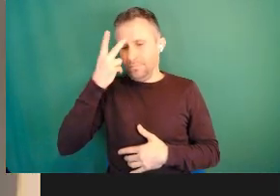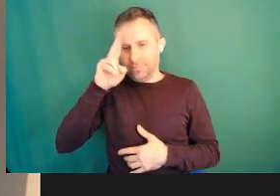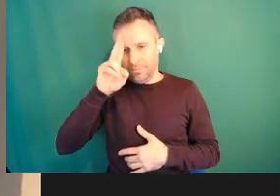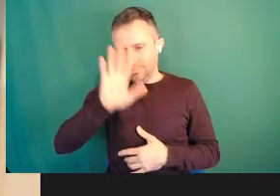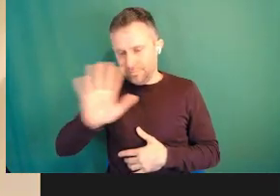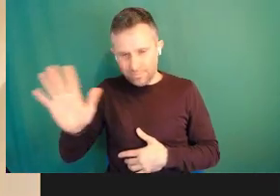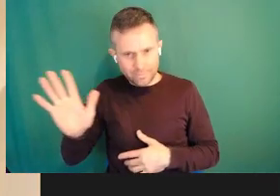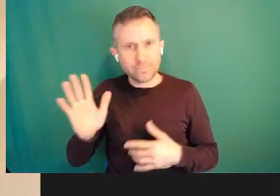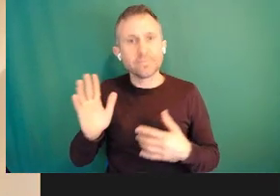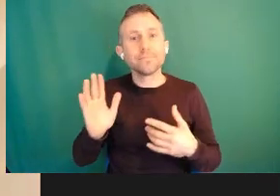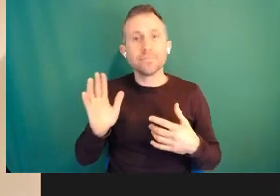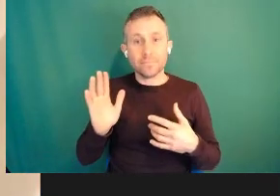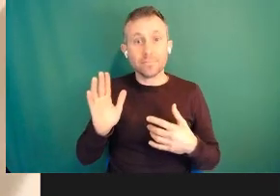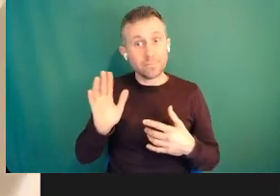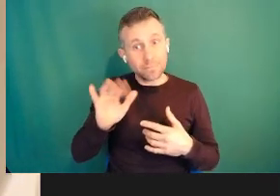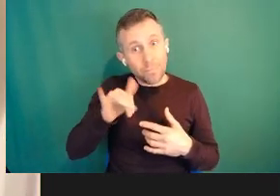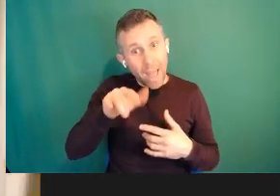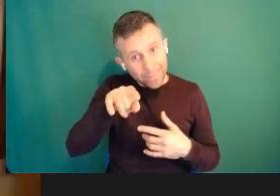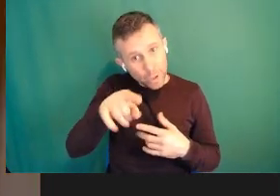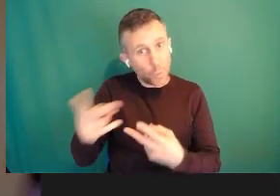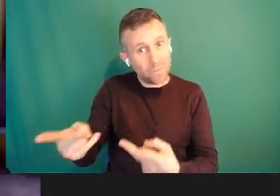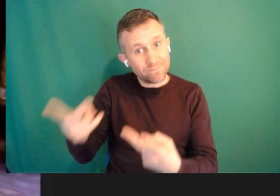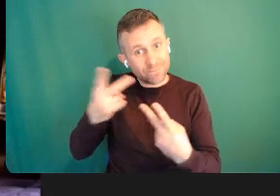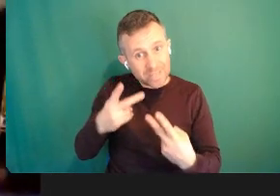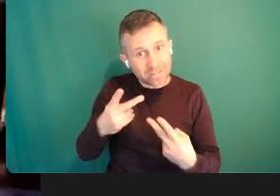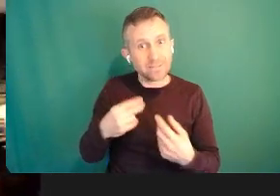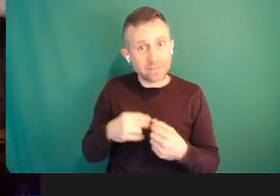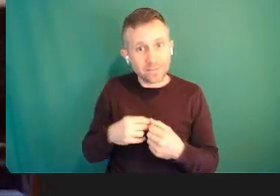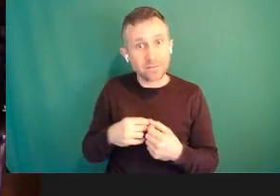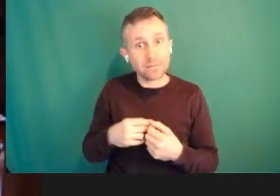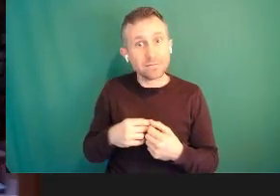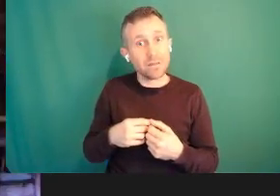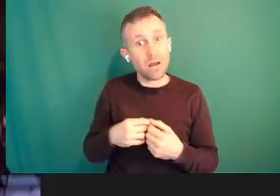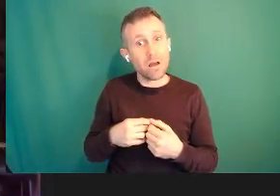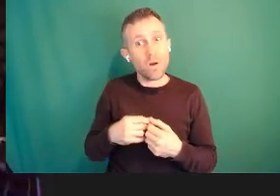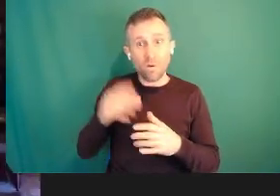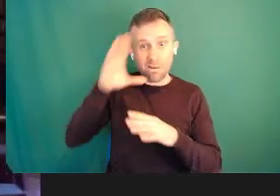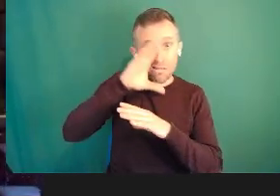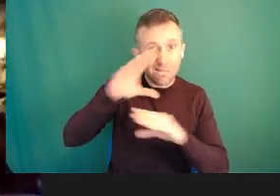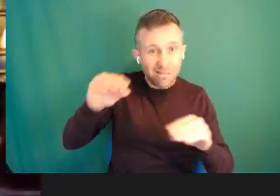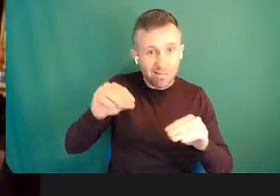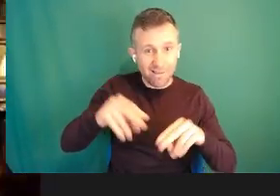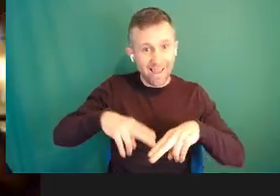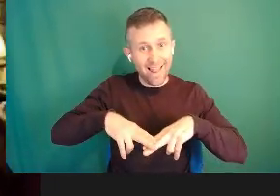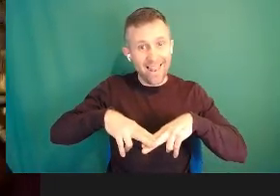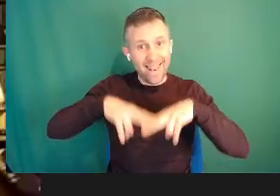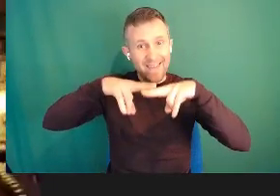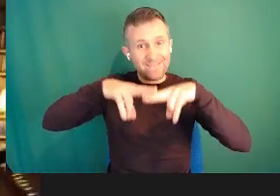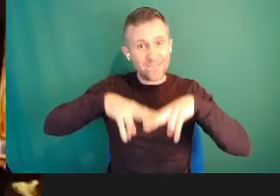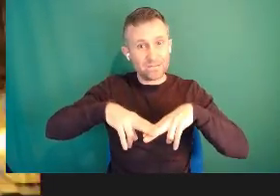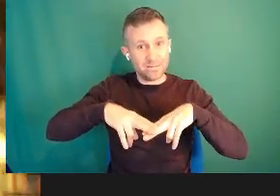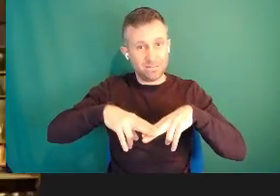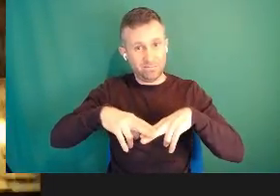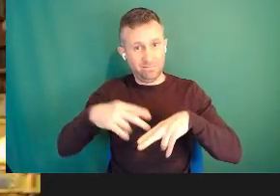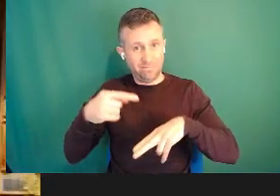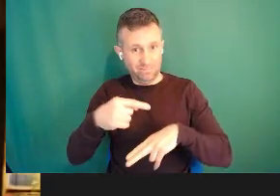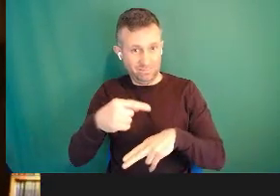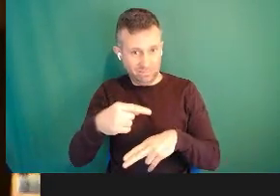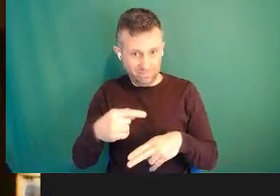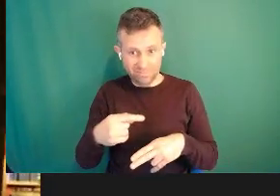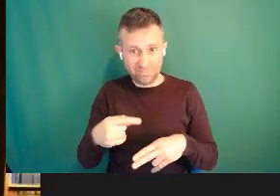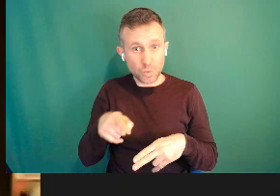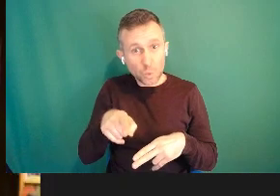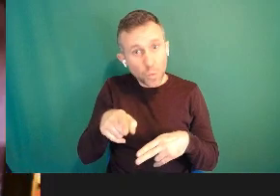do have a lift, and so any visitors who come with a wheelchair or who can't manage the